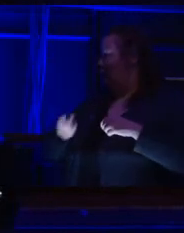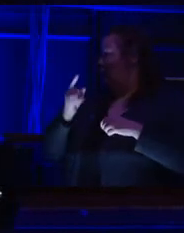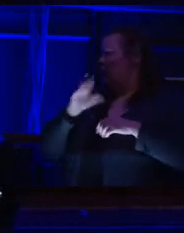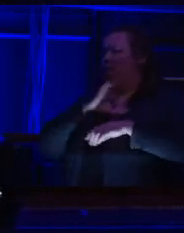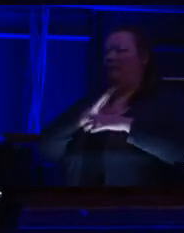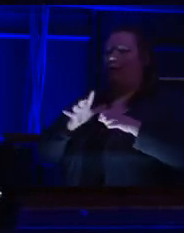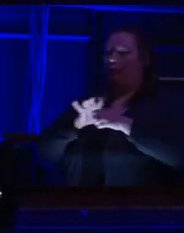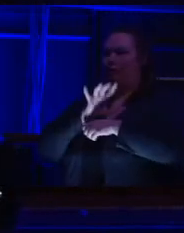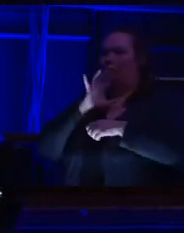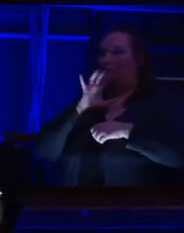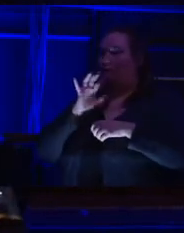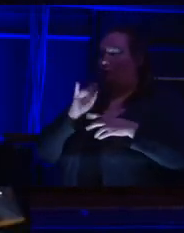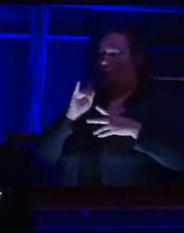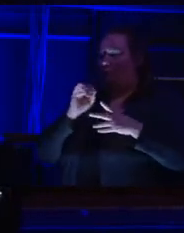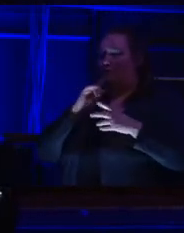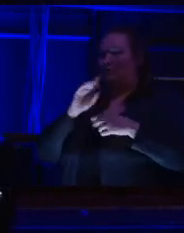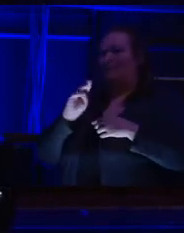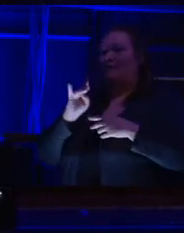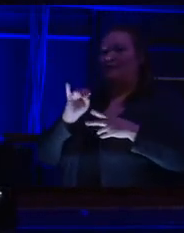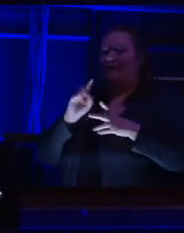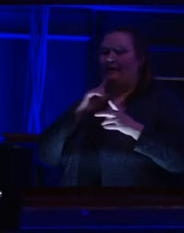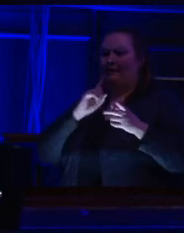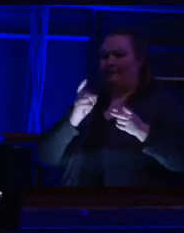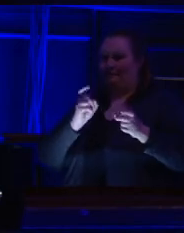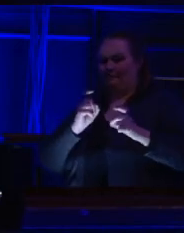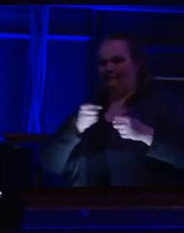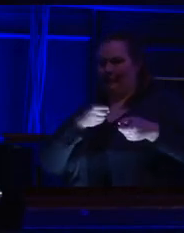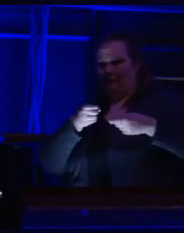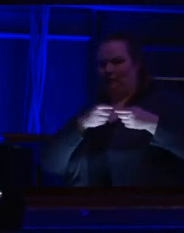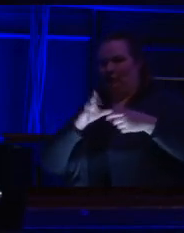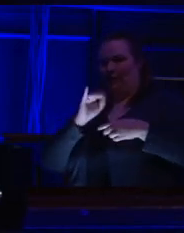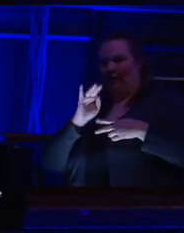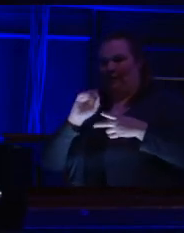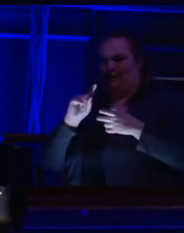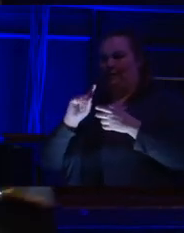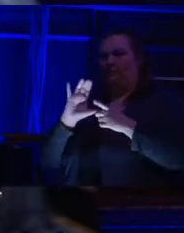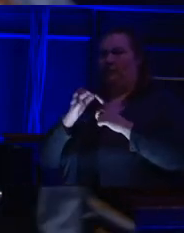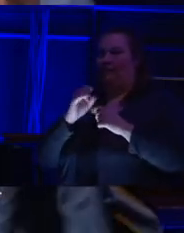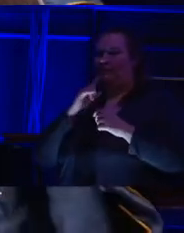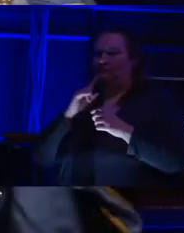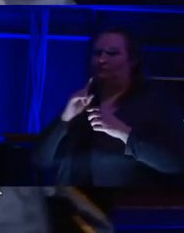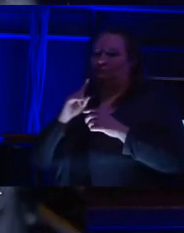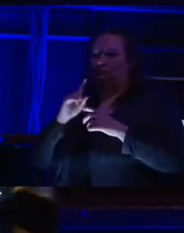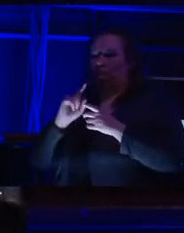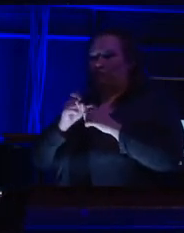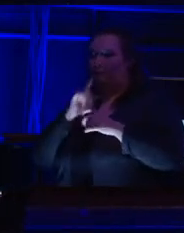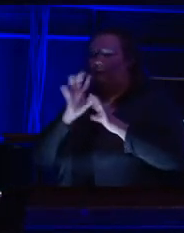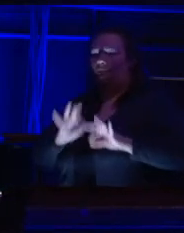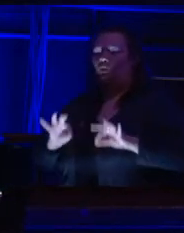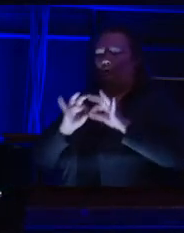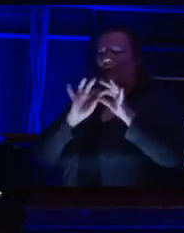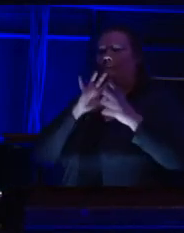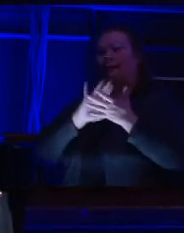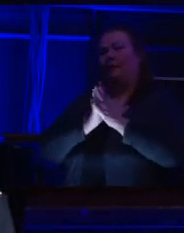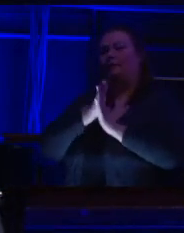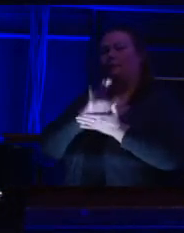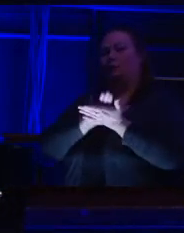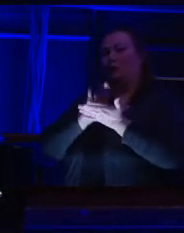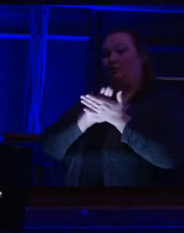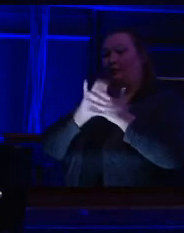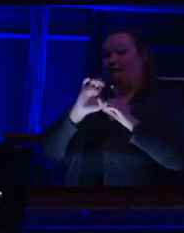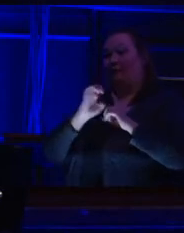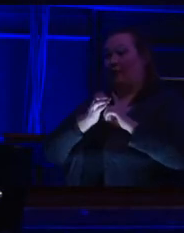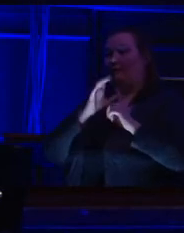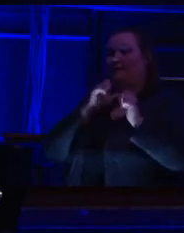force in mitigating climate change is going to be important. Over time, it became our School of Environment and